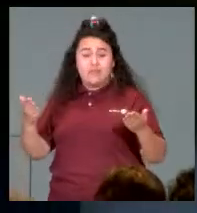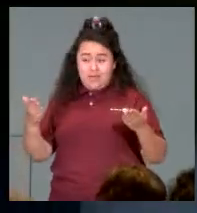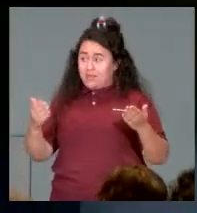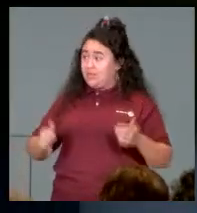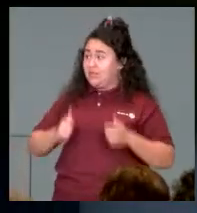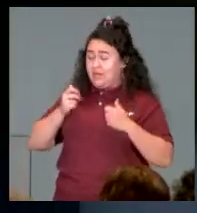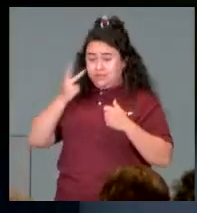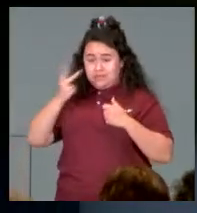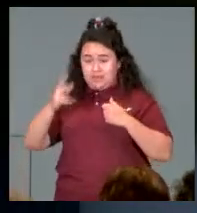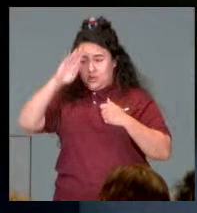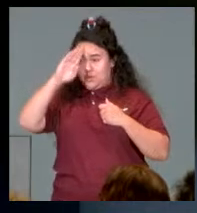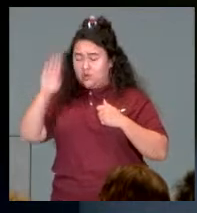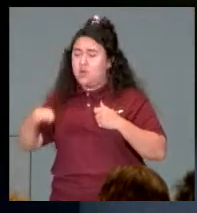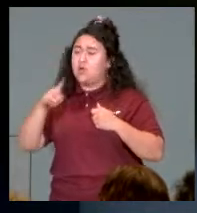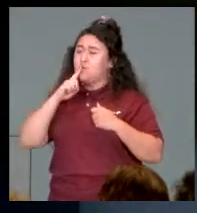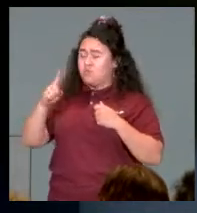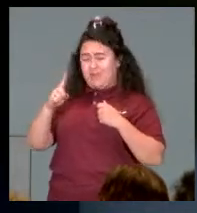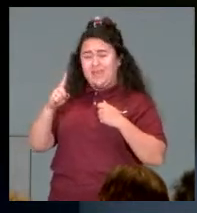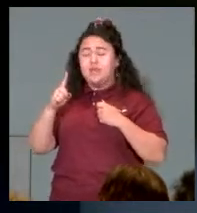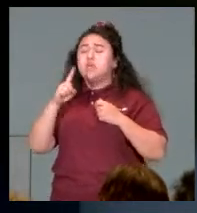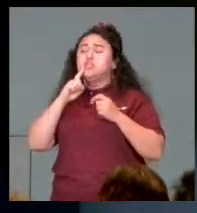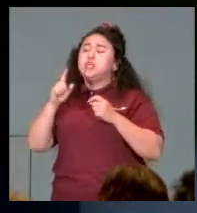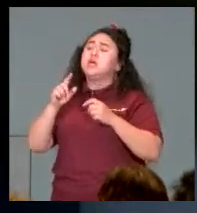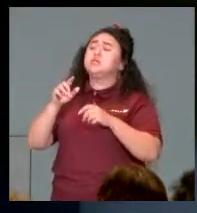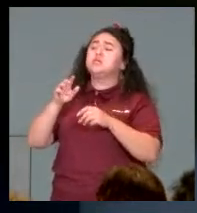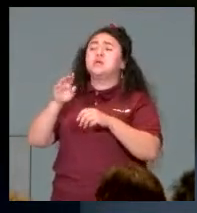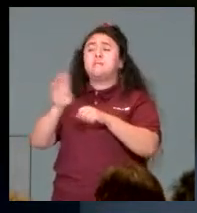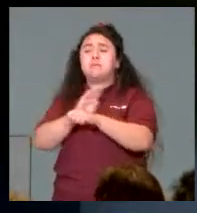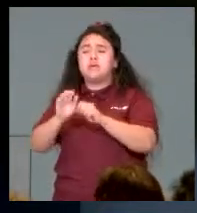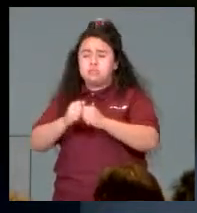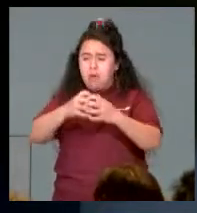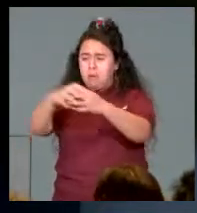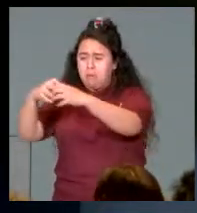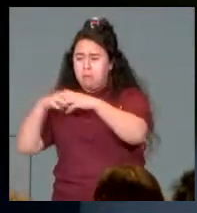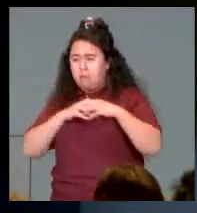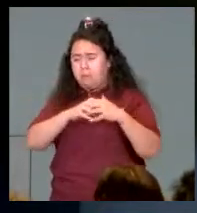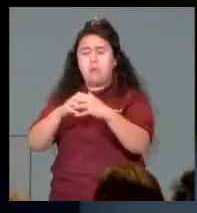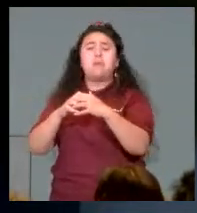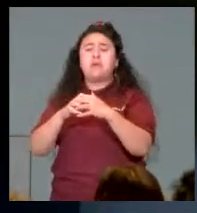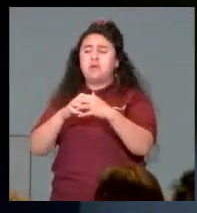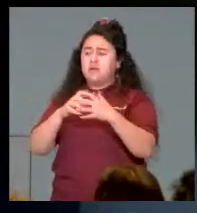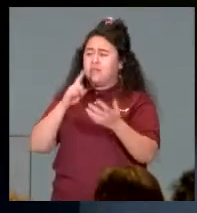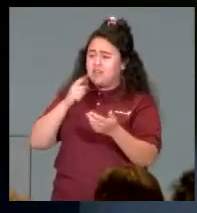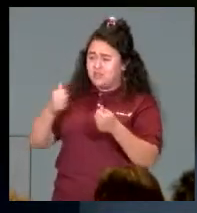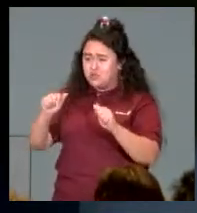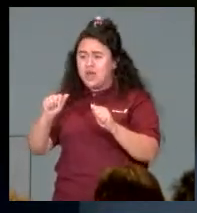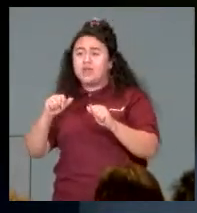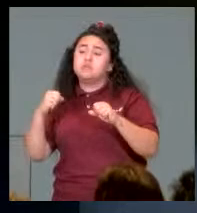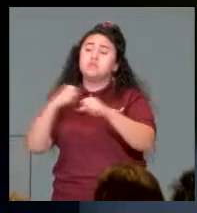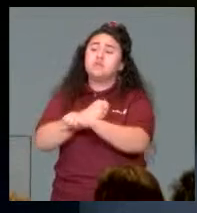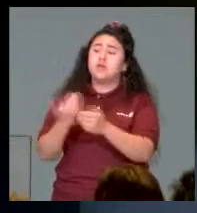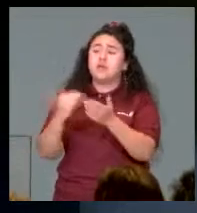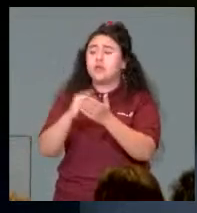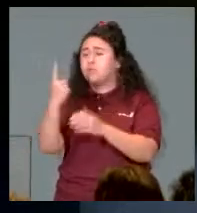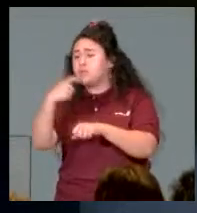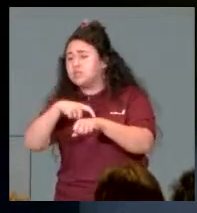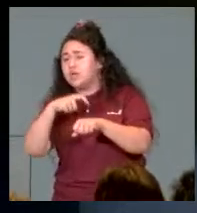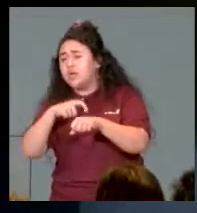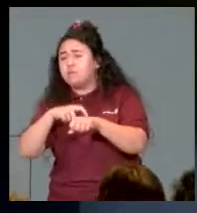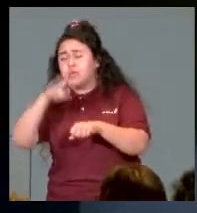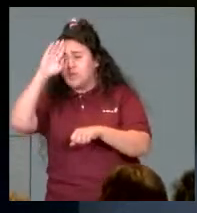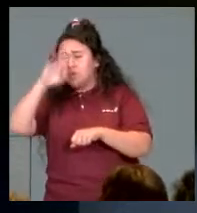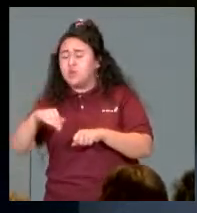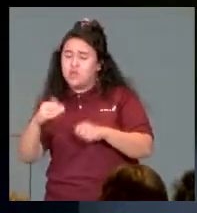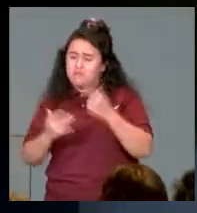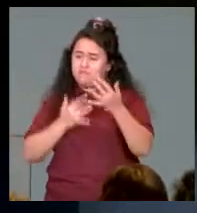Everybody knows this in the wire hanger empire. When the blood stops walking, that feeling isn't father enough to be permission to fold. You better swing one more time. You know that father of